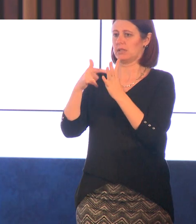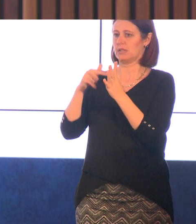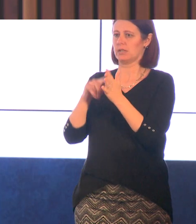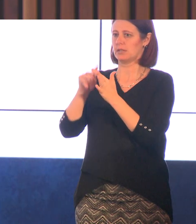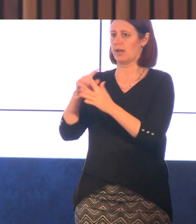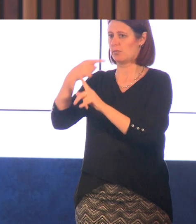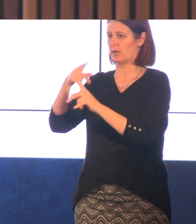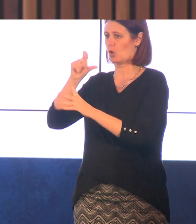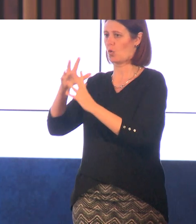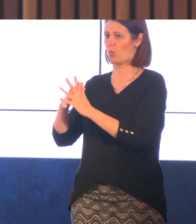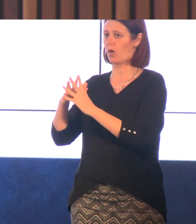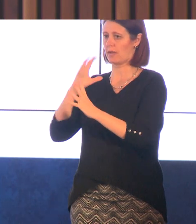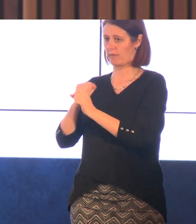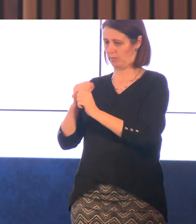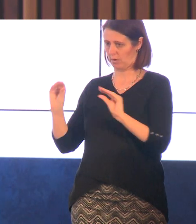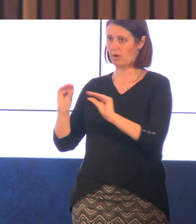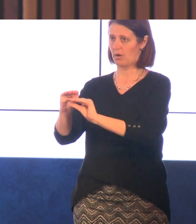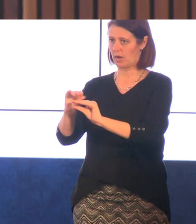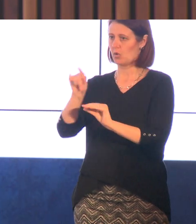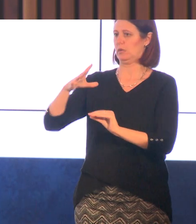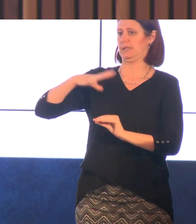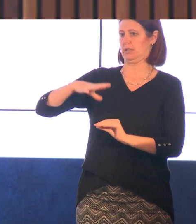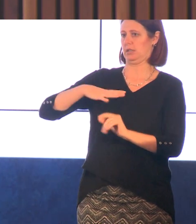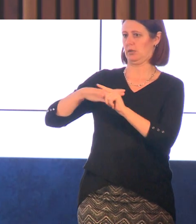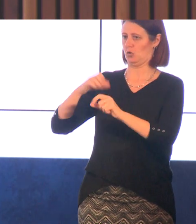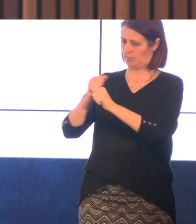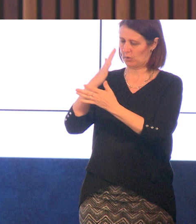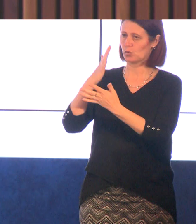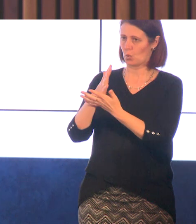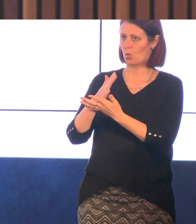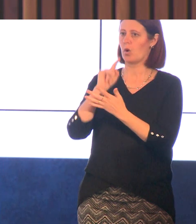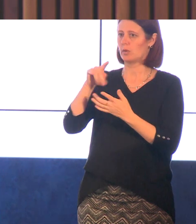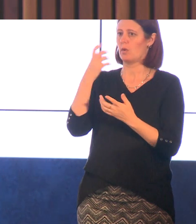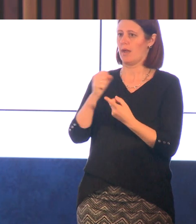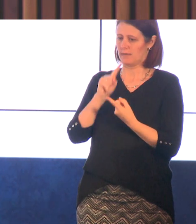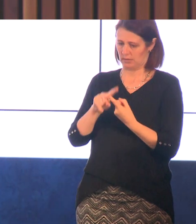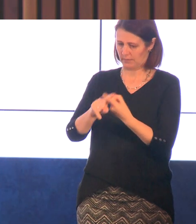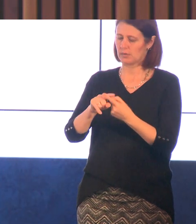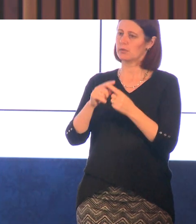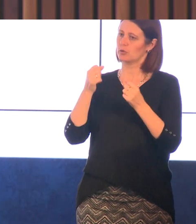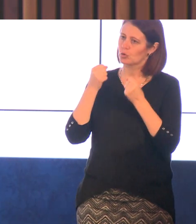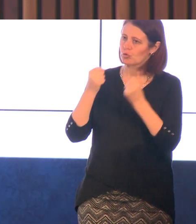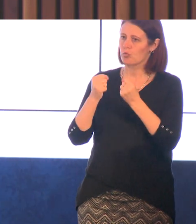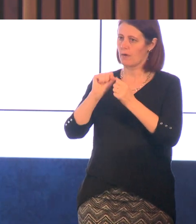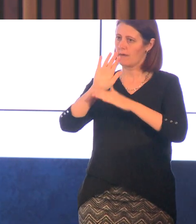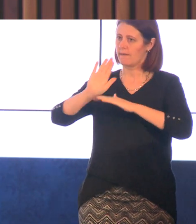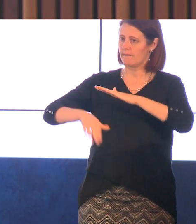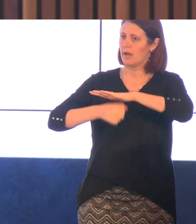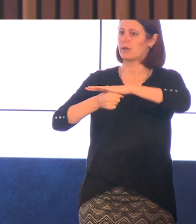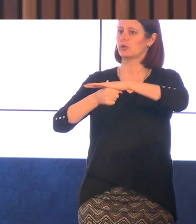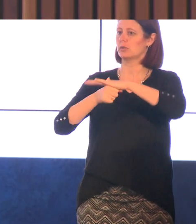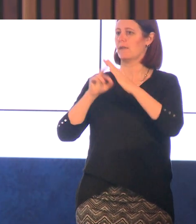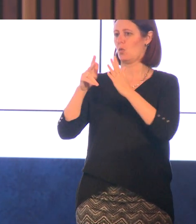Commonwealth governments, is what is needed to ensure a sufficiently strong foundation for